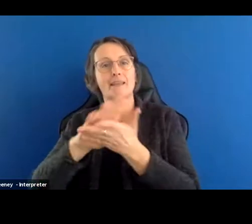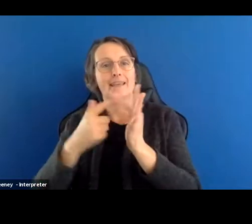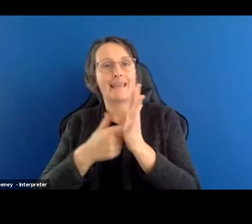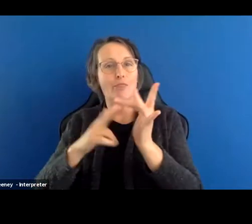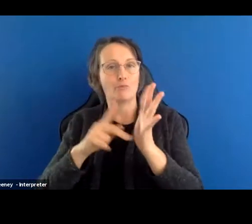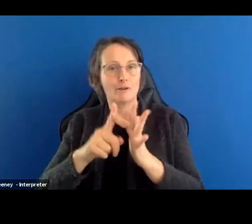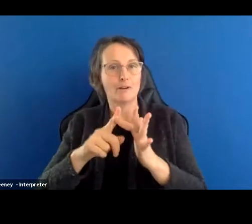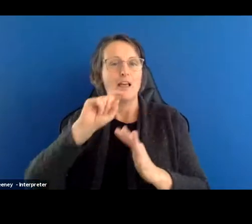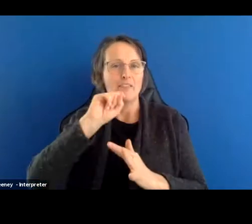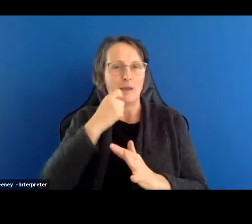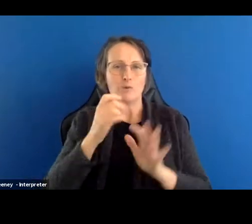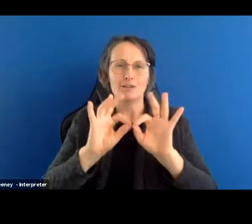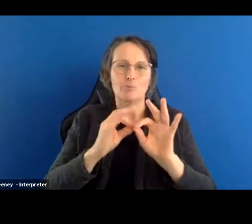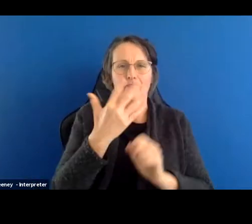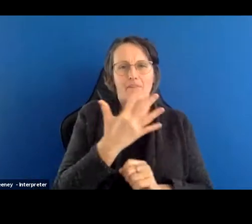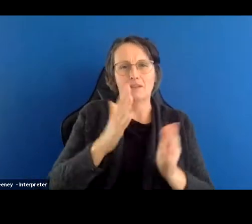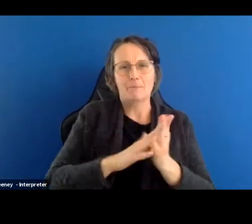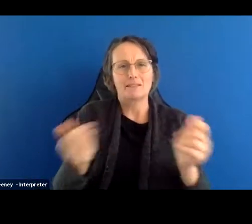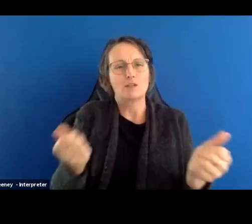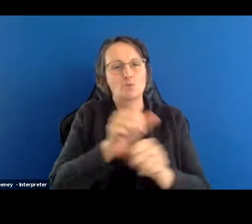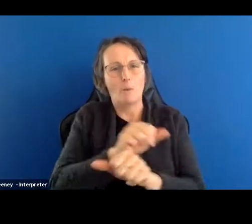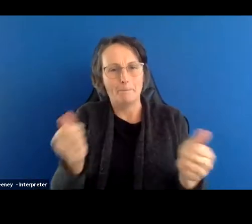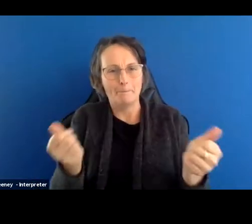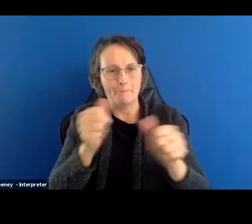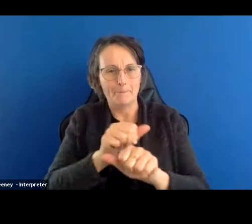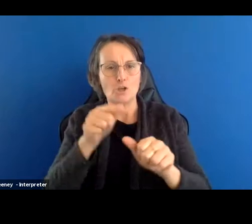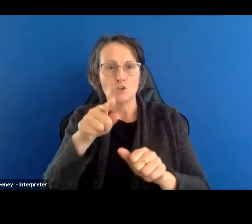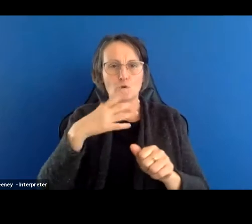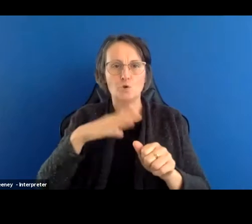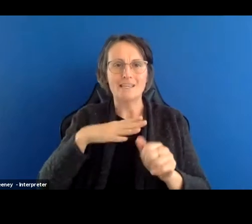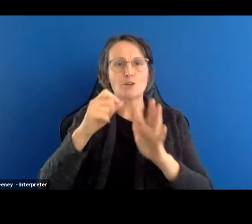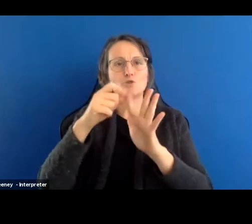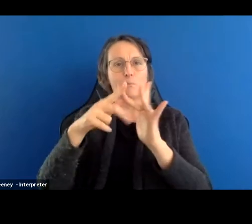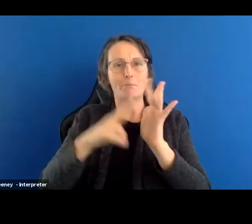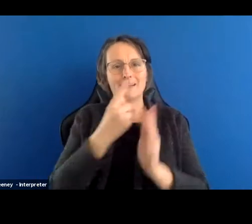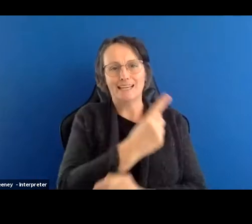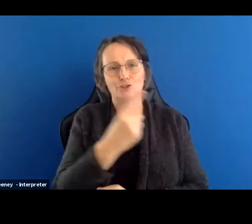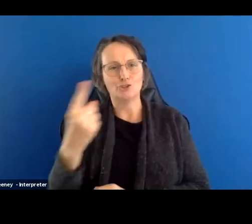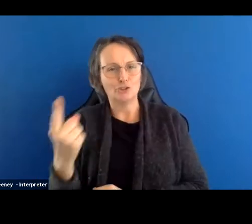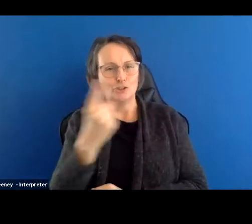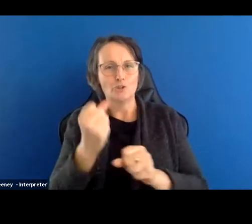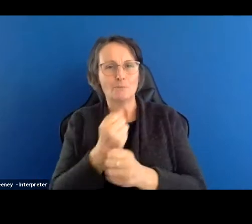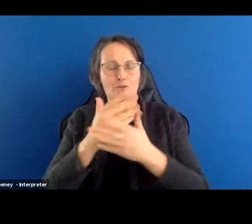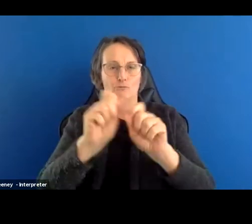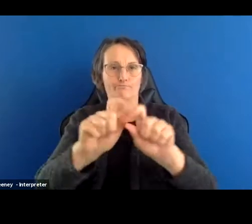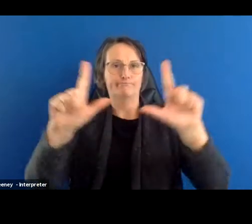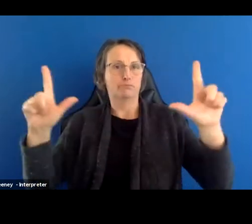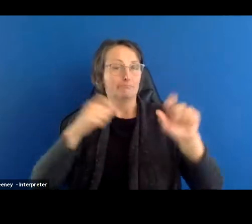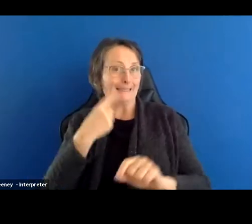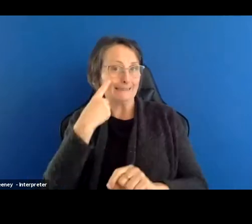interpret for about 15 minutes each and then swap over. So you'll need to pin each interpreter to maintain the larger screen size.